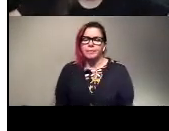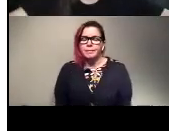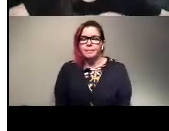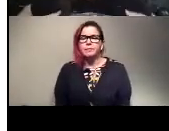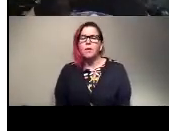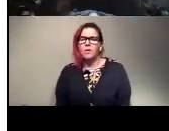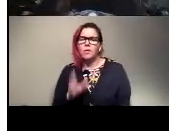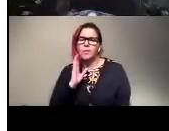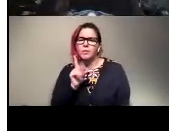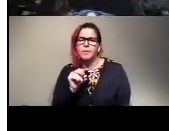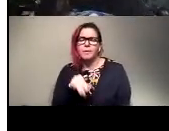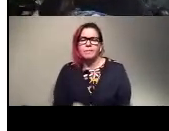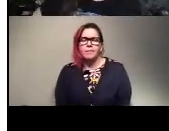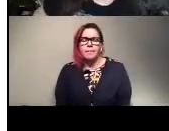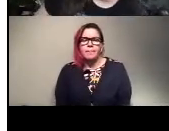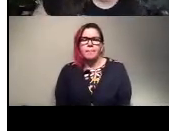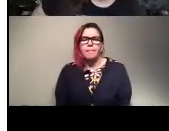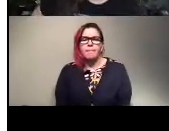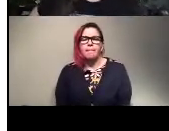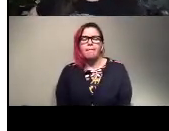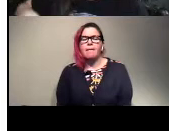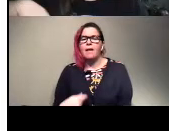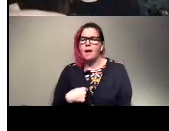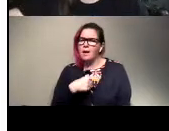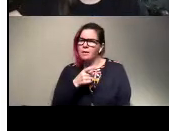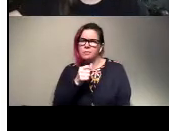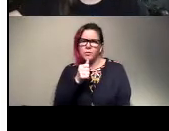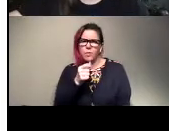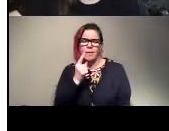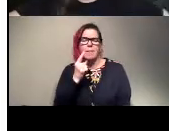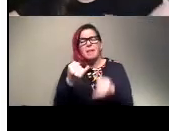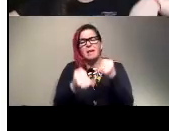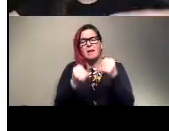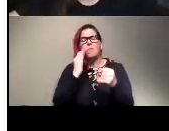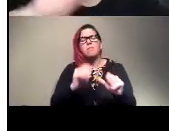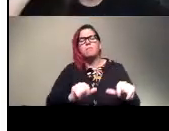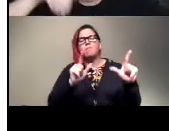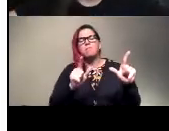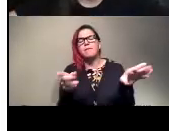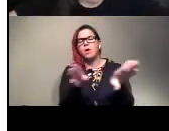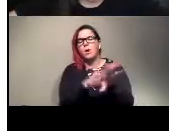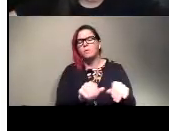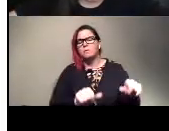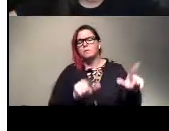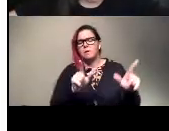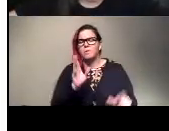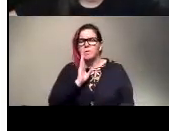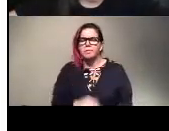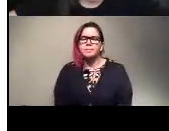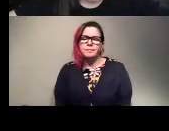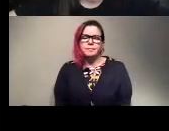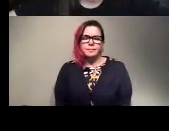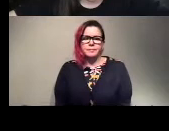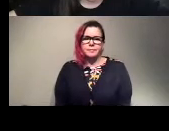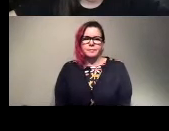So I think I don't, except that I may at the very end just wanna put up like a closing slide. Great, Okay, so. sounds good.